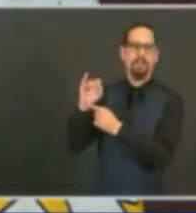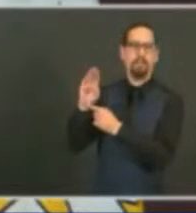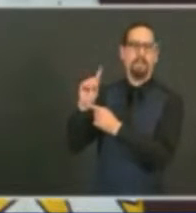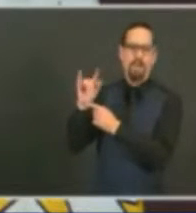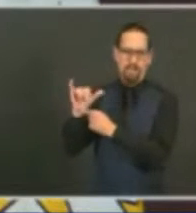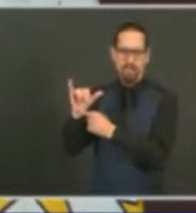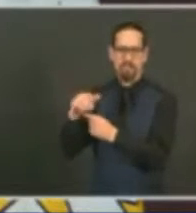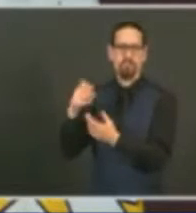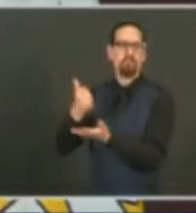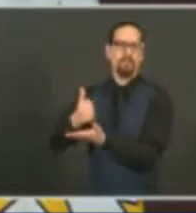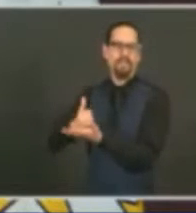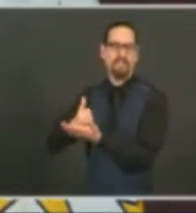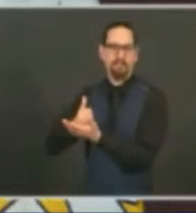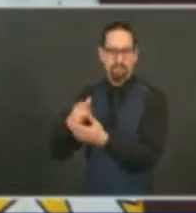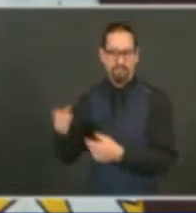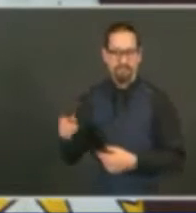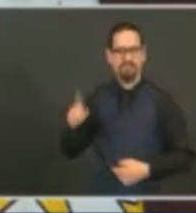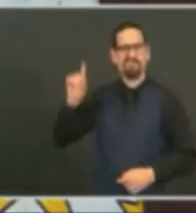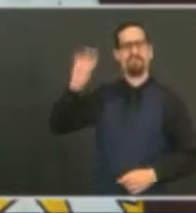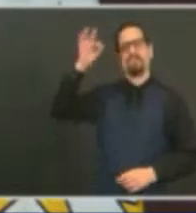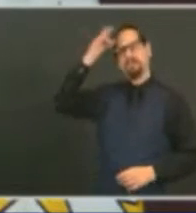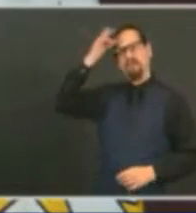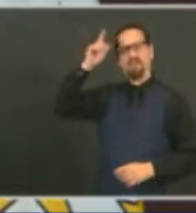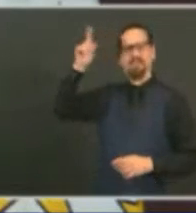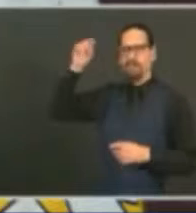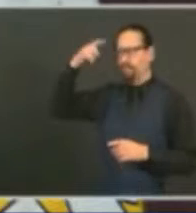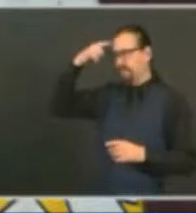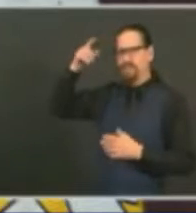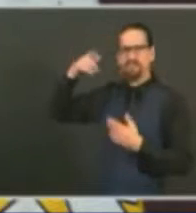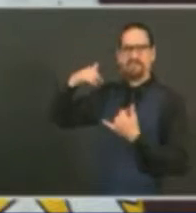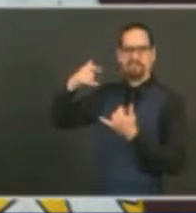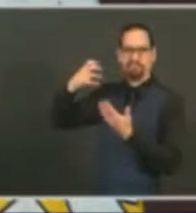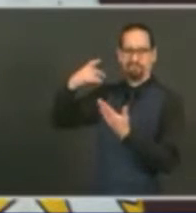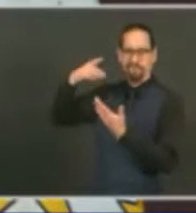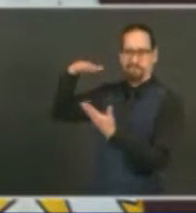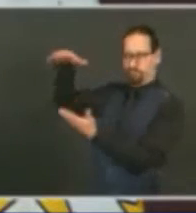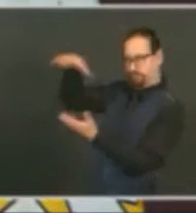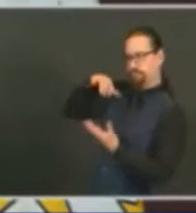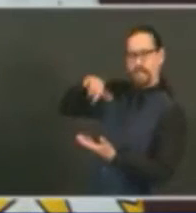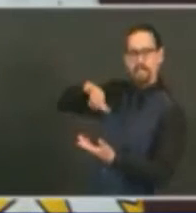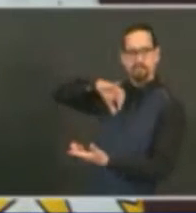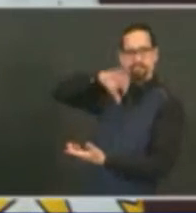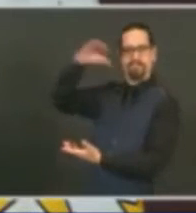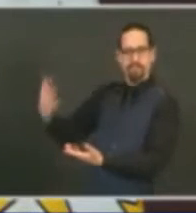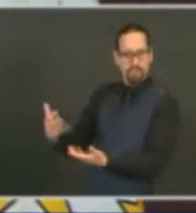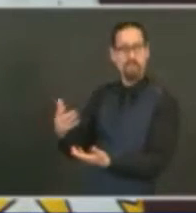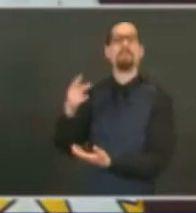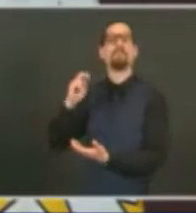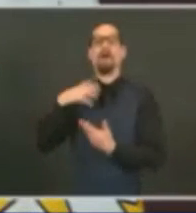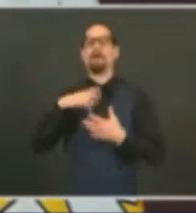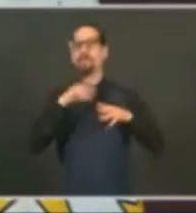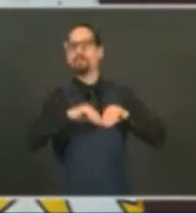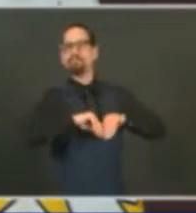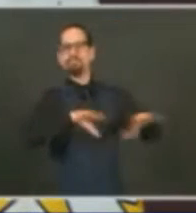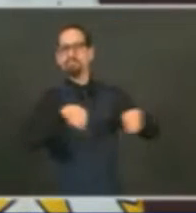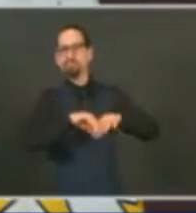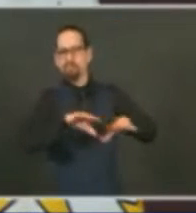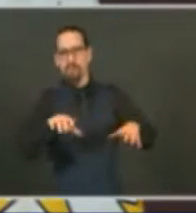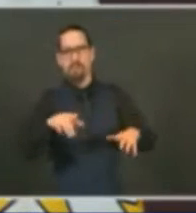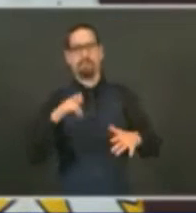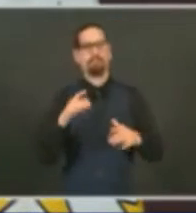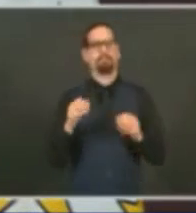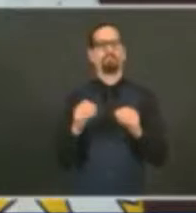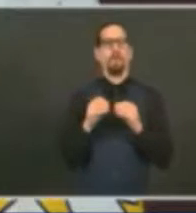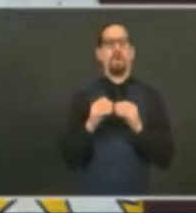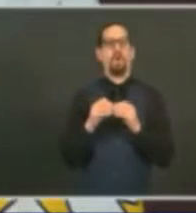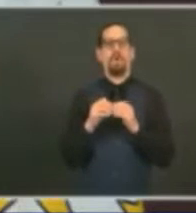the allocation, to talk about distribution plans that allow us to really expand this to multiple populations across the state,